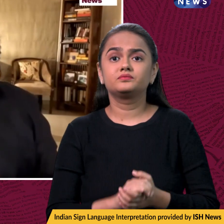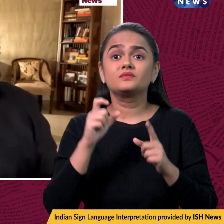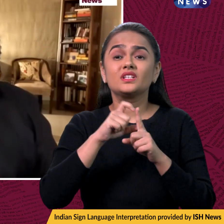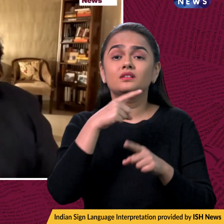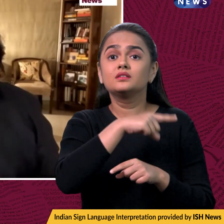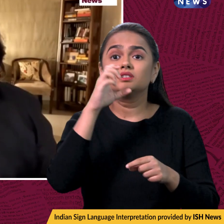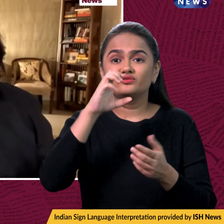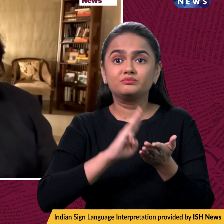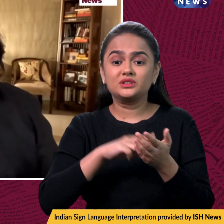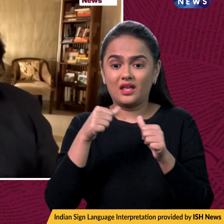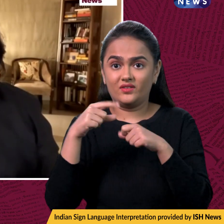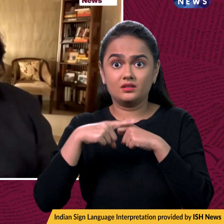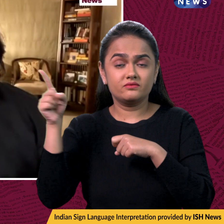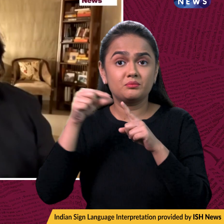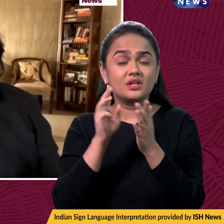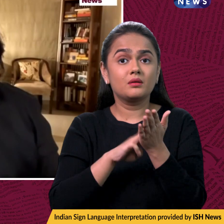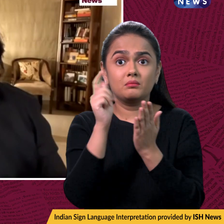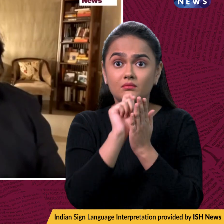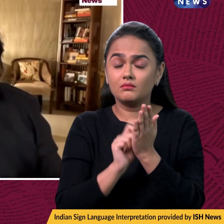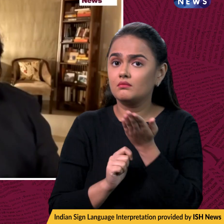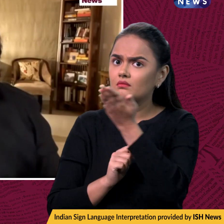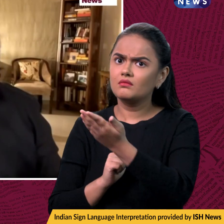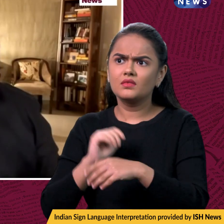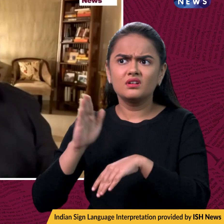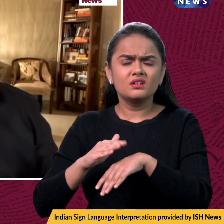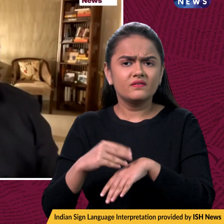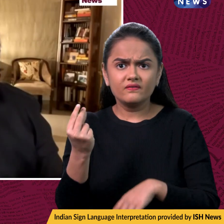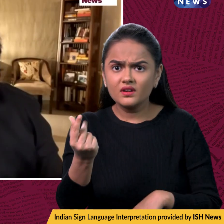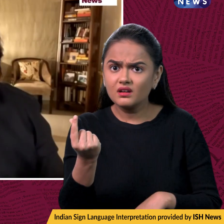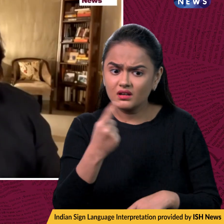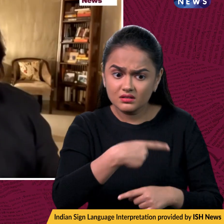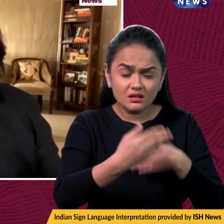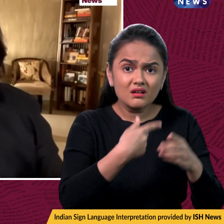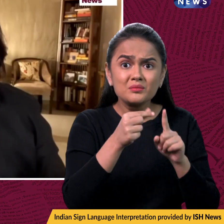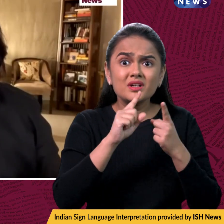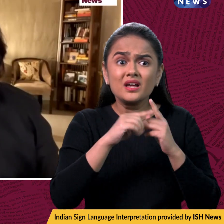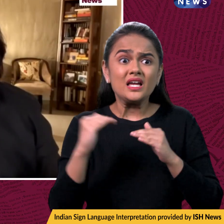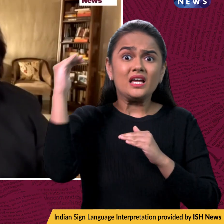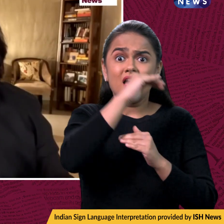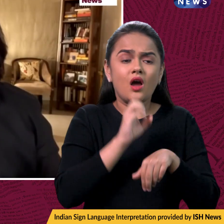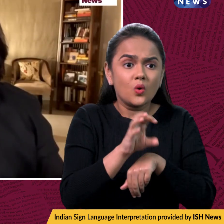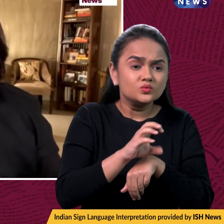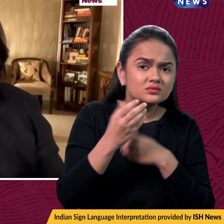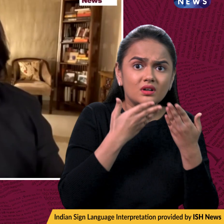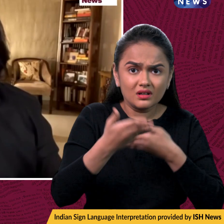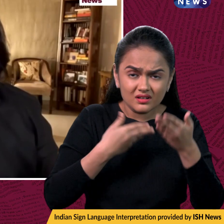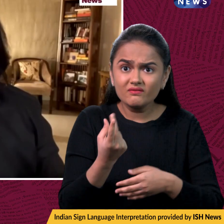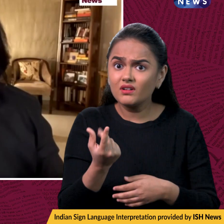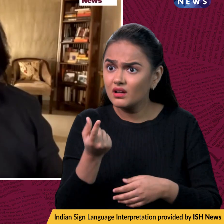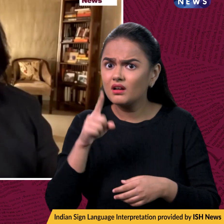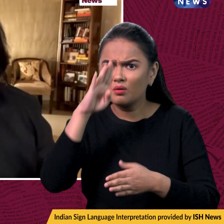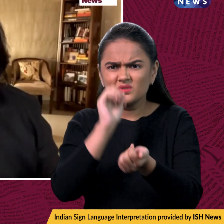Delhi Chief Minister Arvind Kejriwal wrote to the Prime Minister demanding an expedited NEET postgraduate counselling, and he condemned the